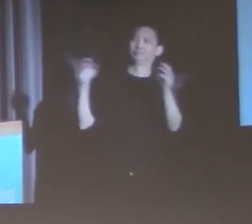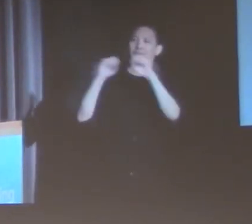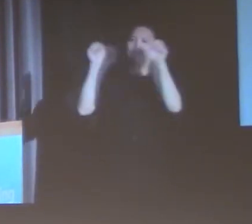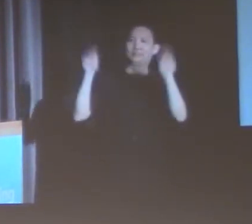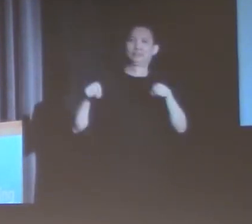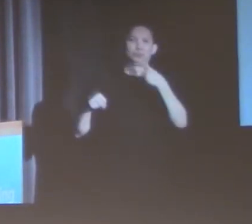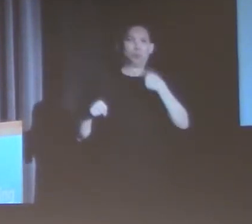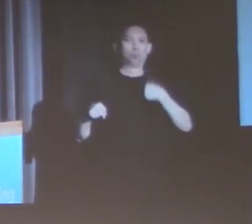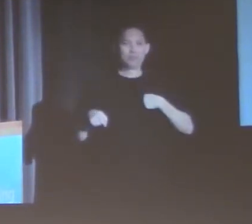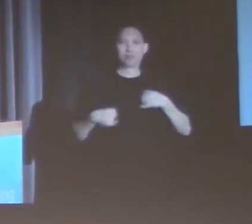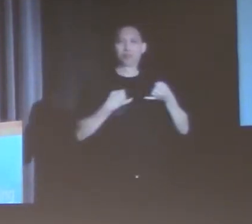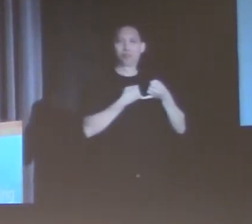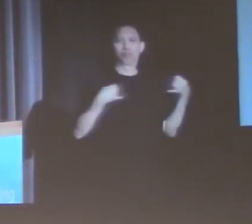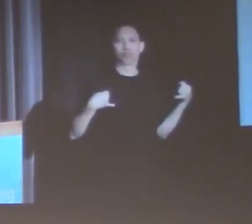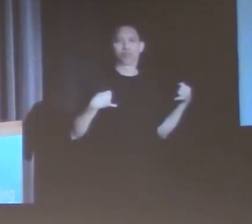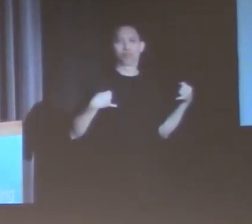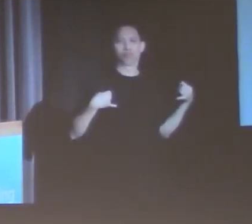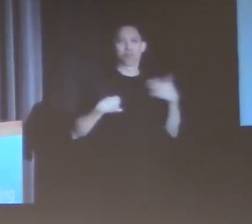so